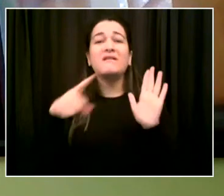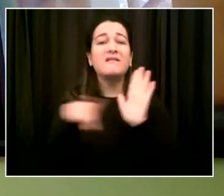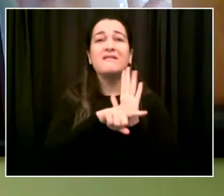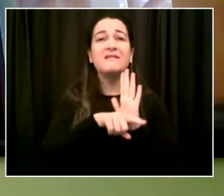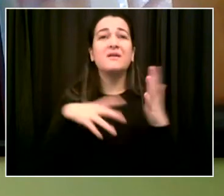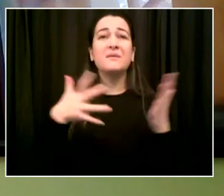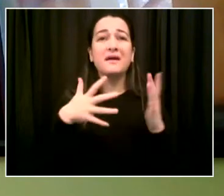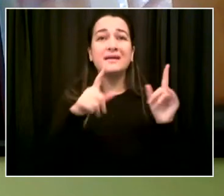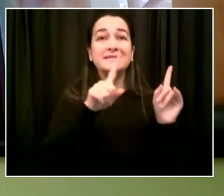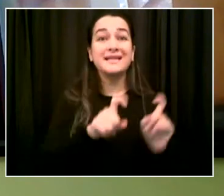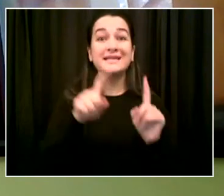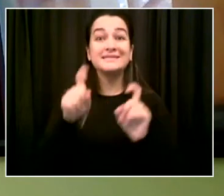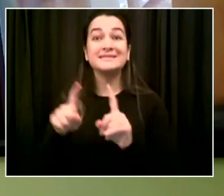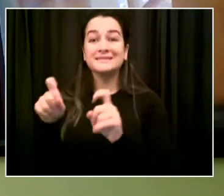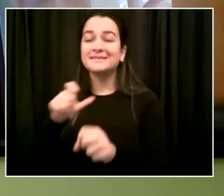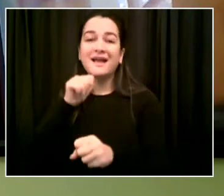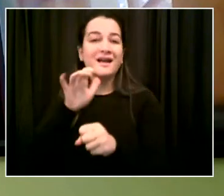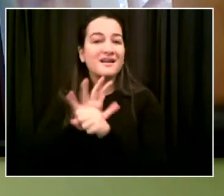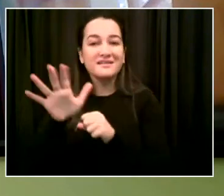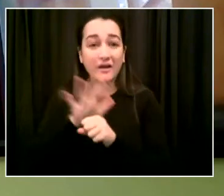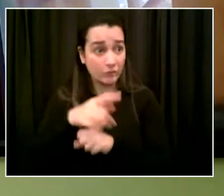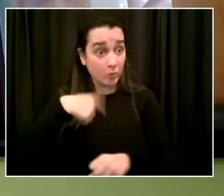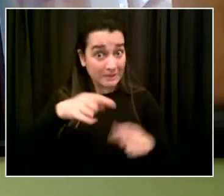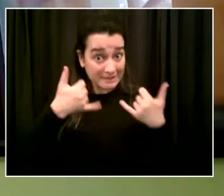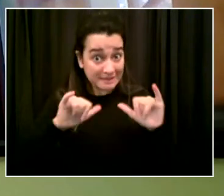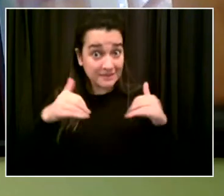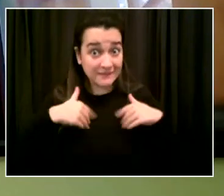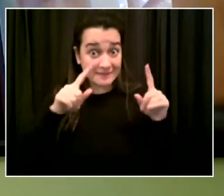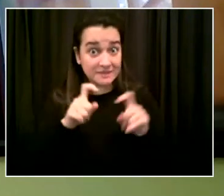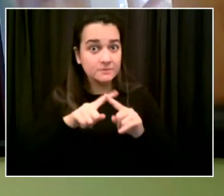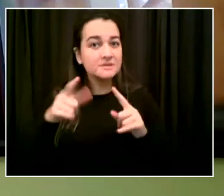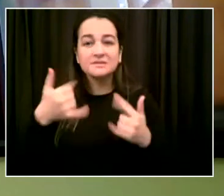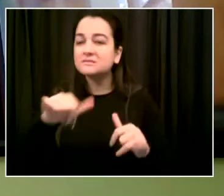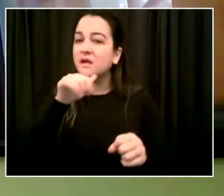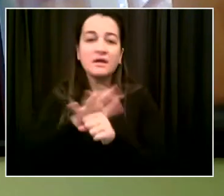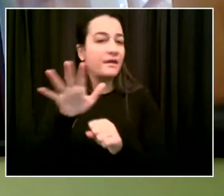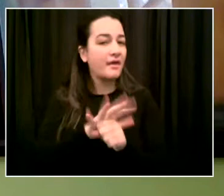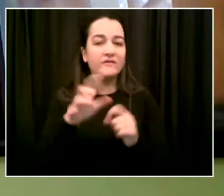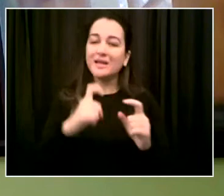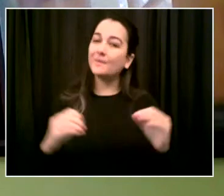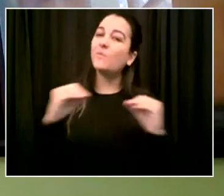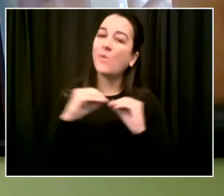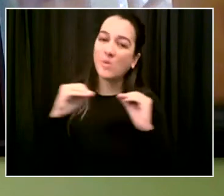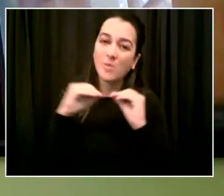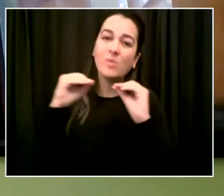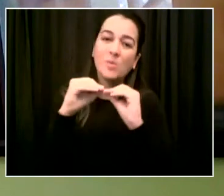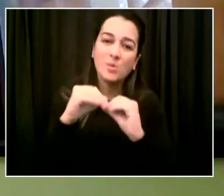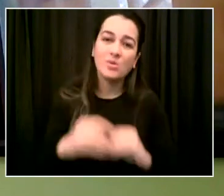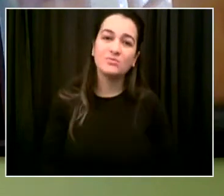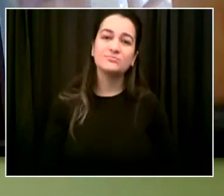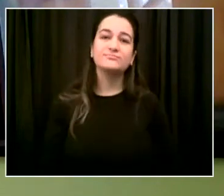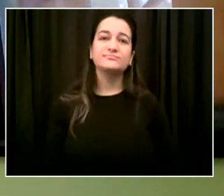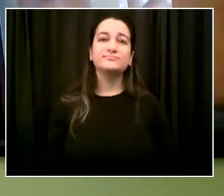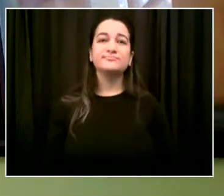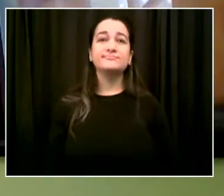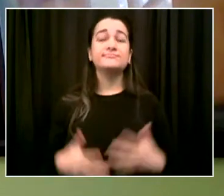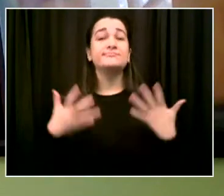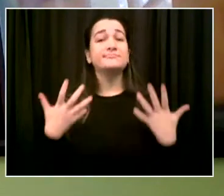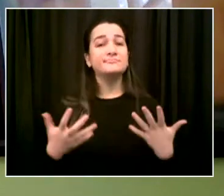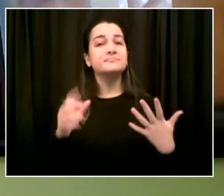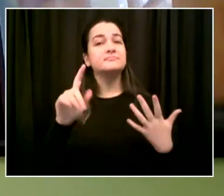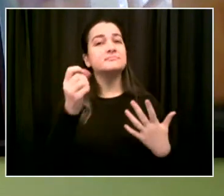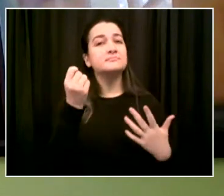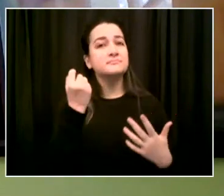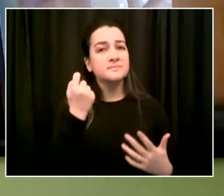in the ability to have the regular tests, the PCR tests done. Now, sequencing is an additional layer on top of that